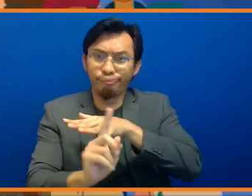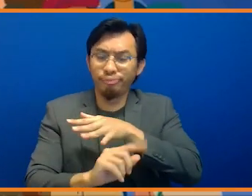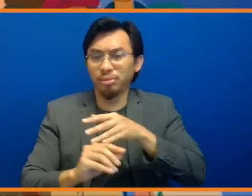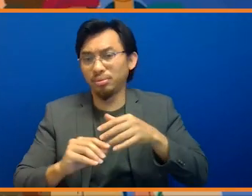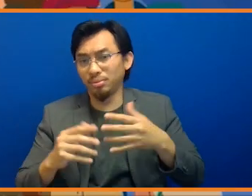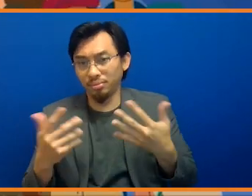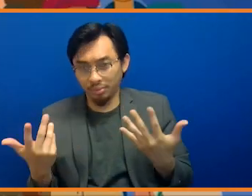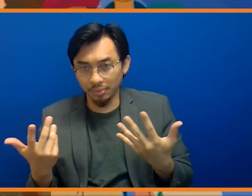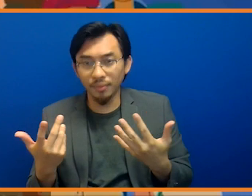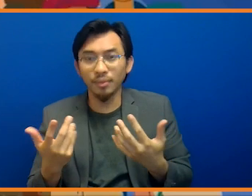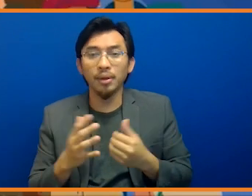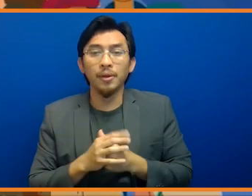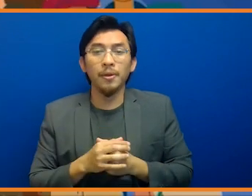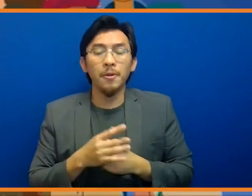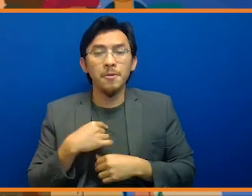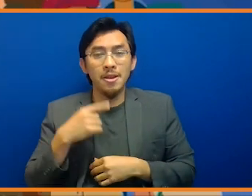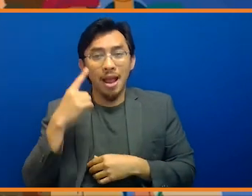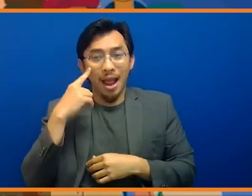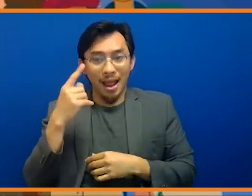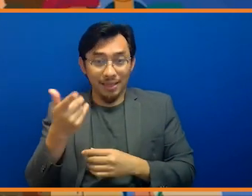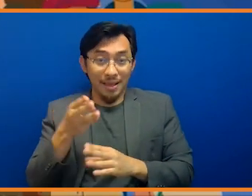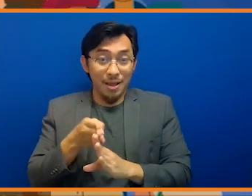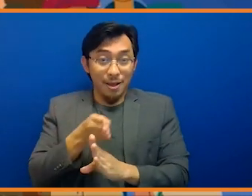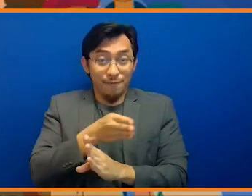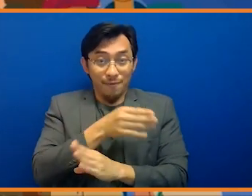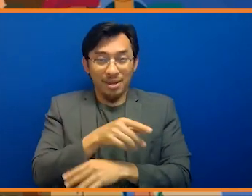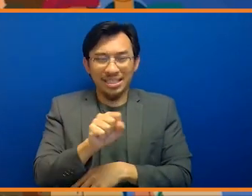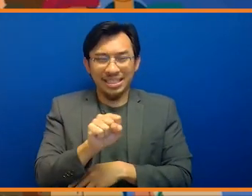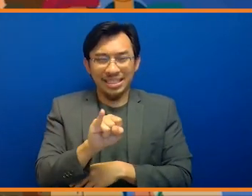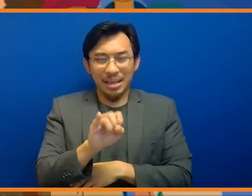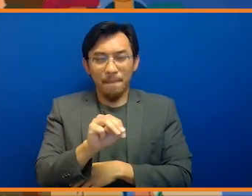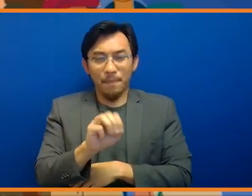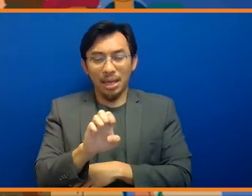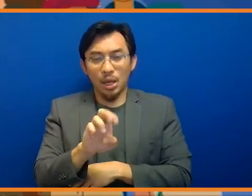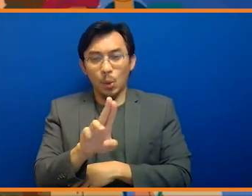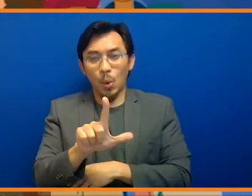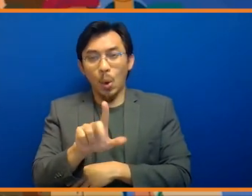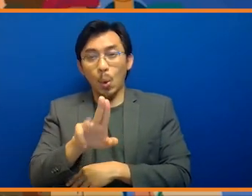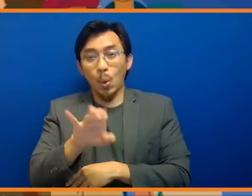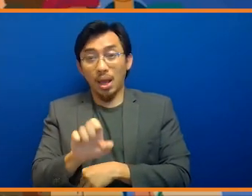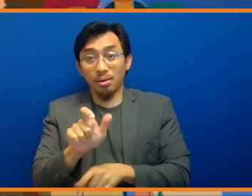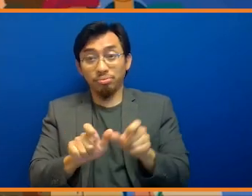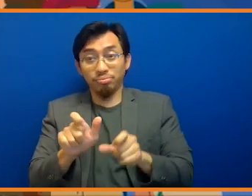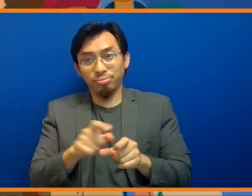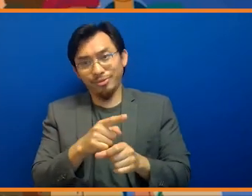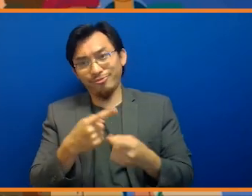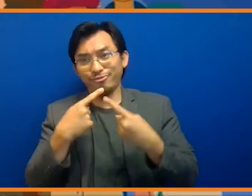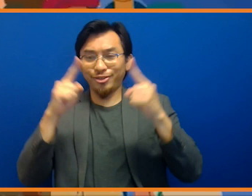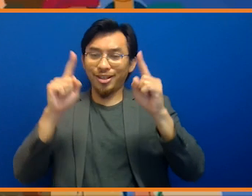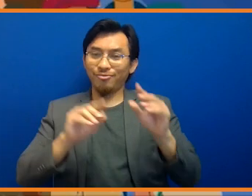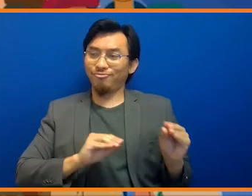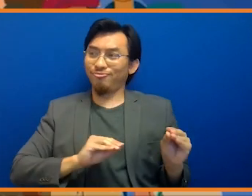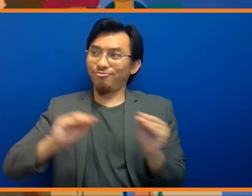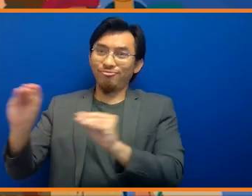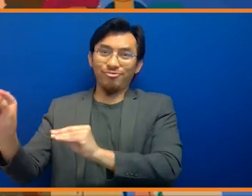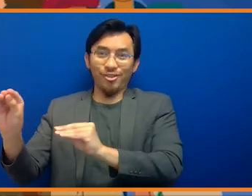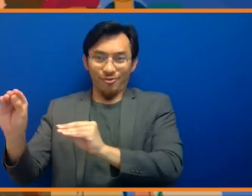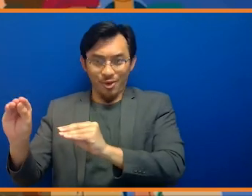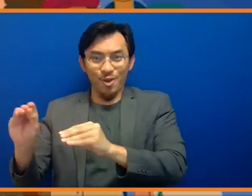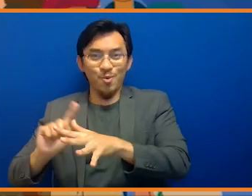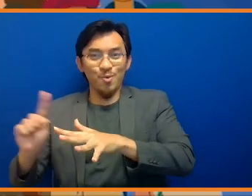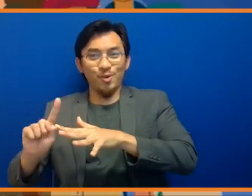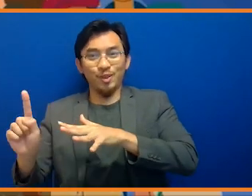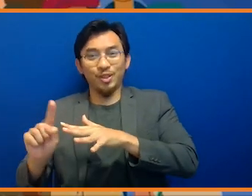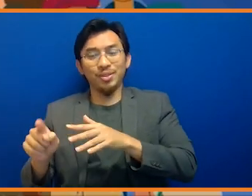Only, yeah, I think before module, only Semilu people successfully conducted